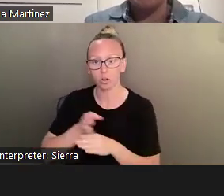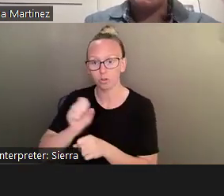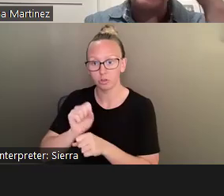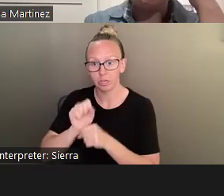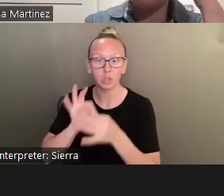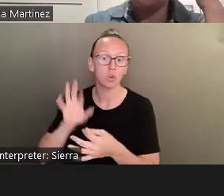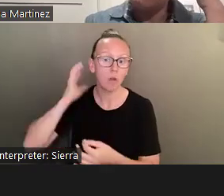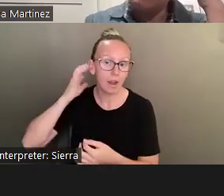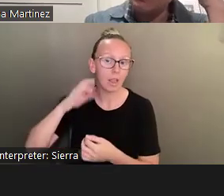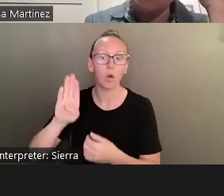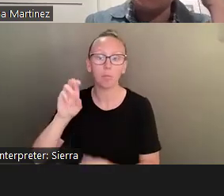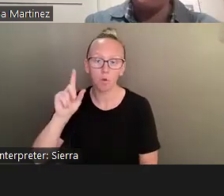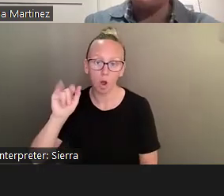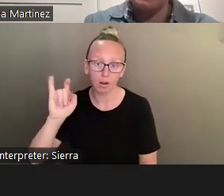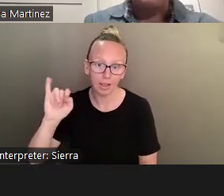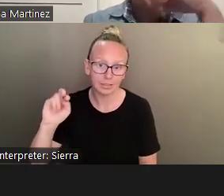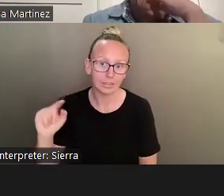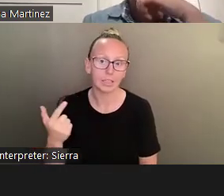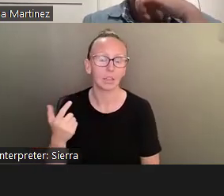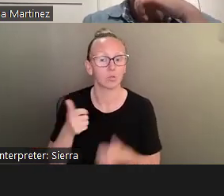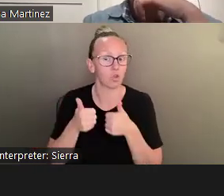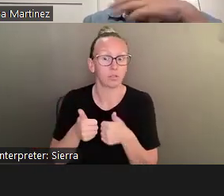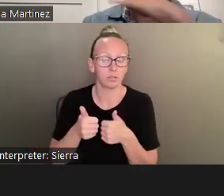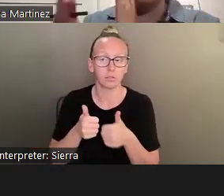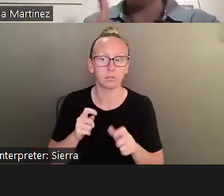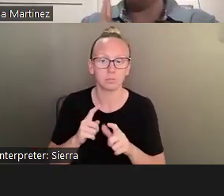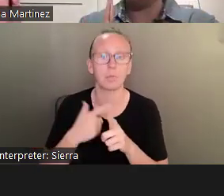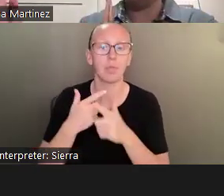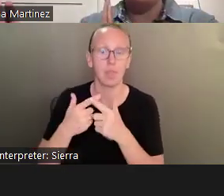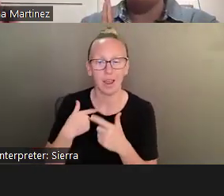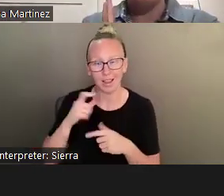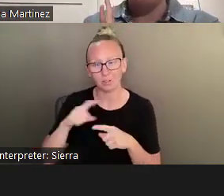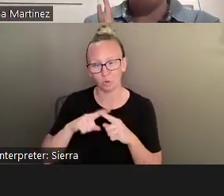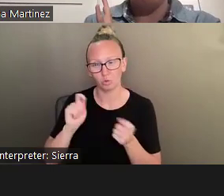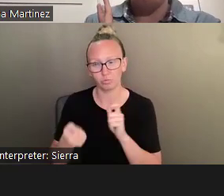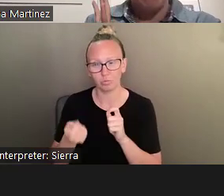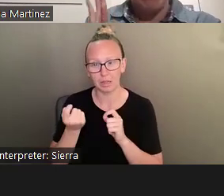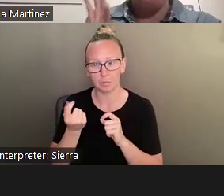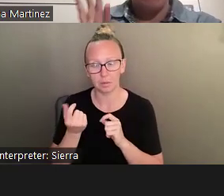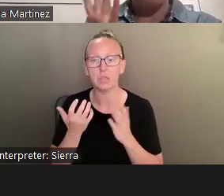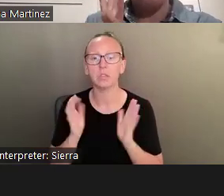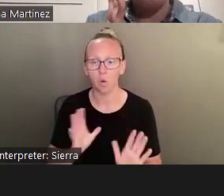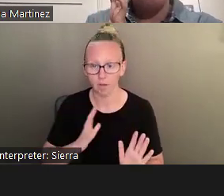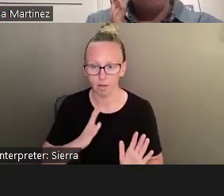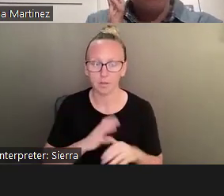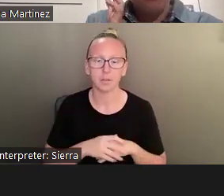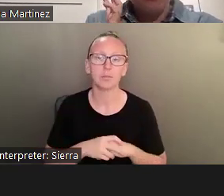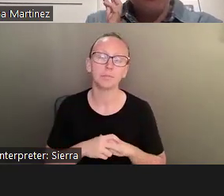and broadcasting, which was great. But then I needed to pivot, and I